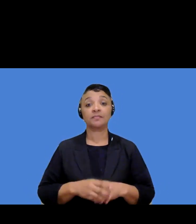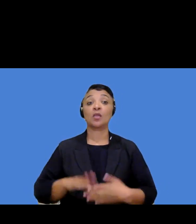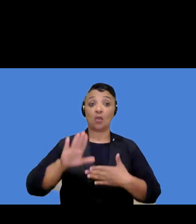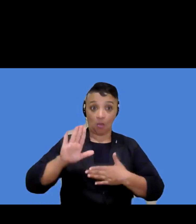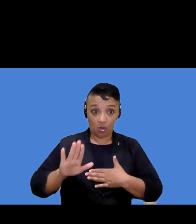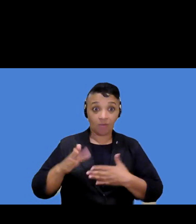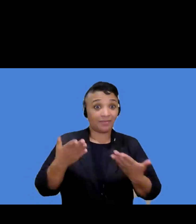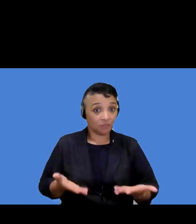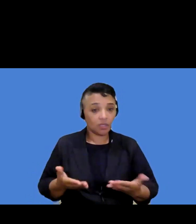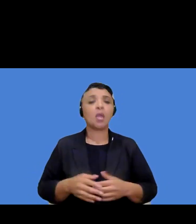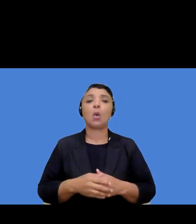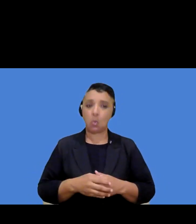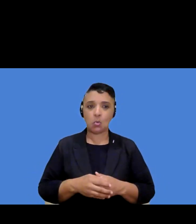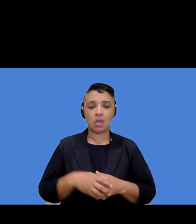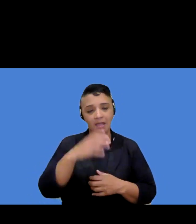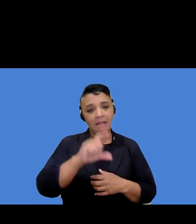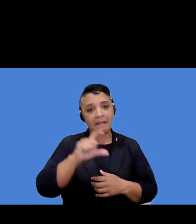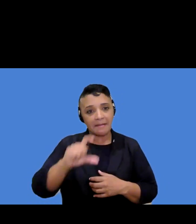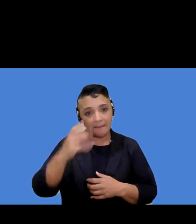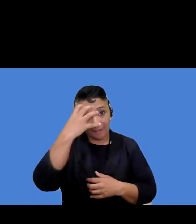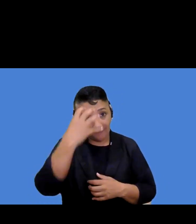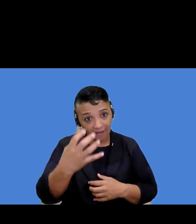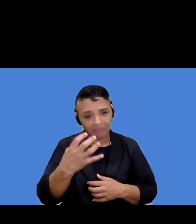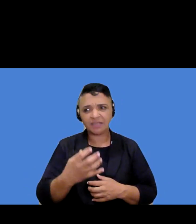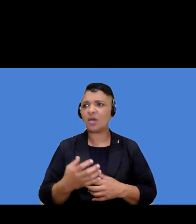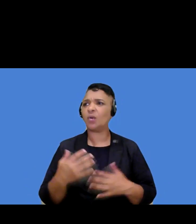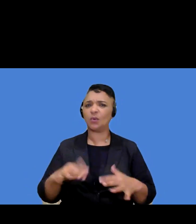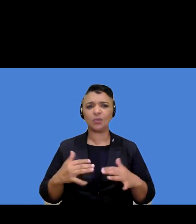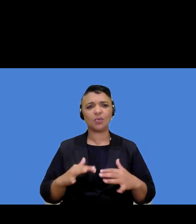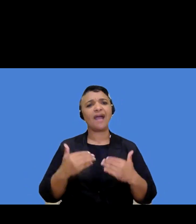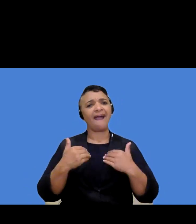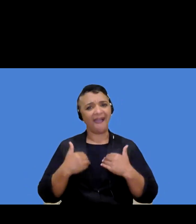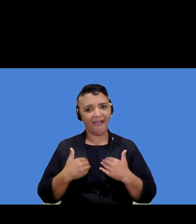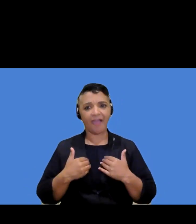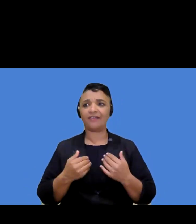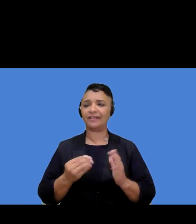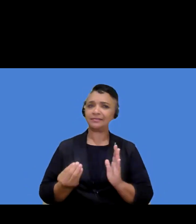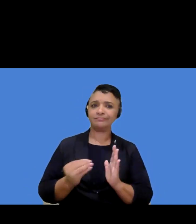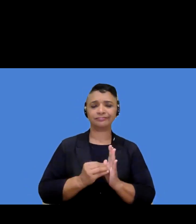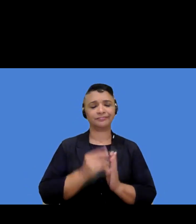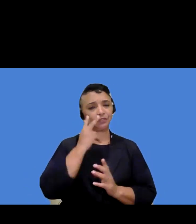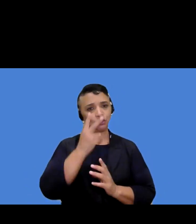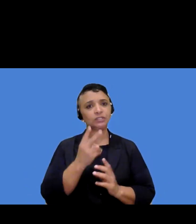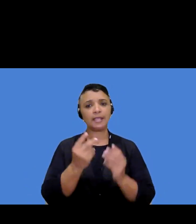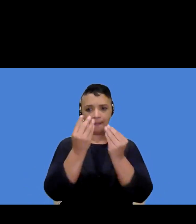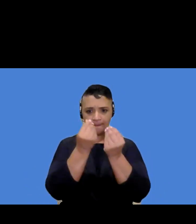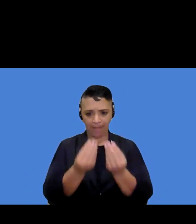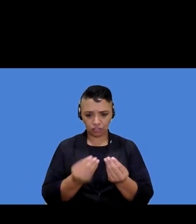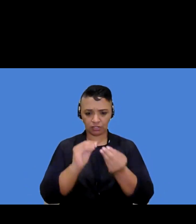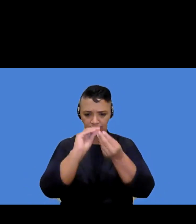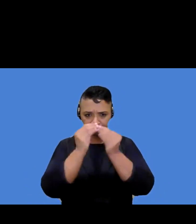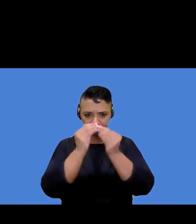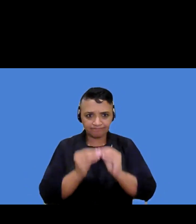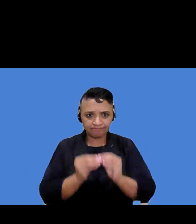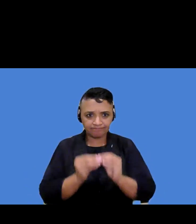the government of Nepal, the member states, they have allocated a starting disability responsive budget at the country level. If